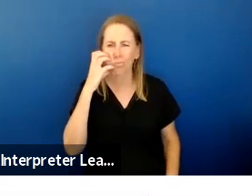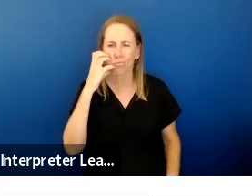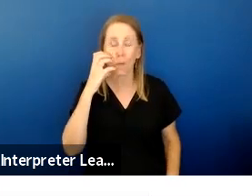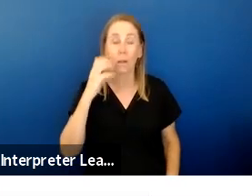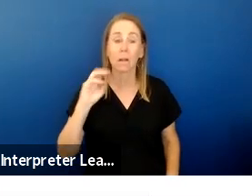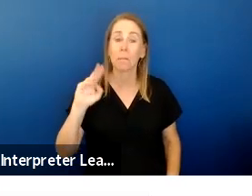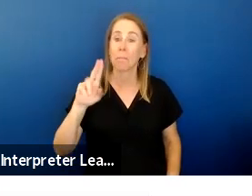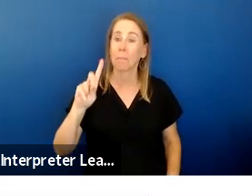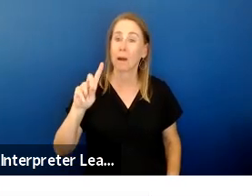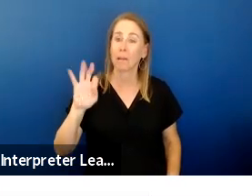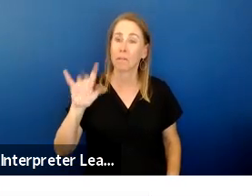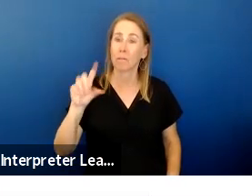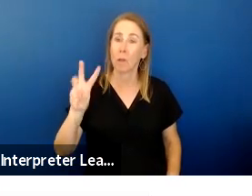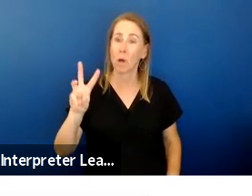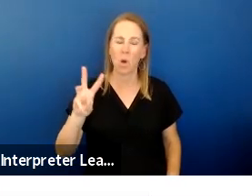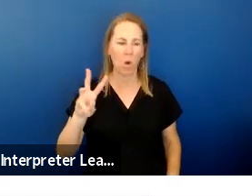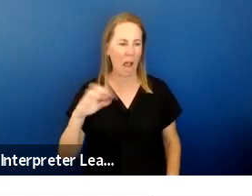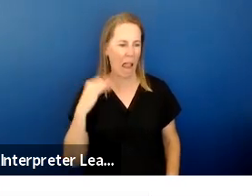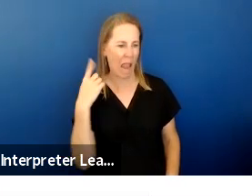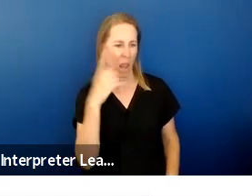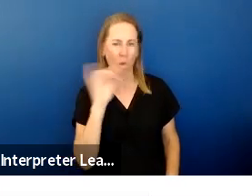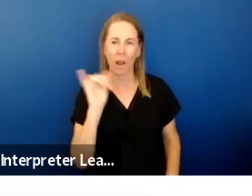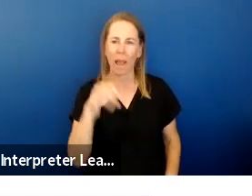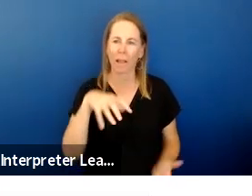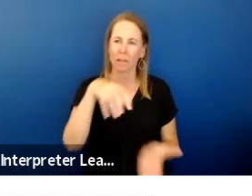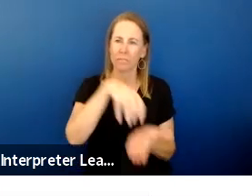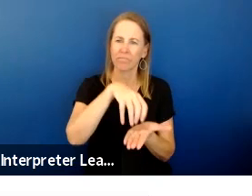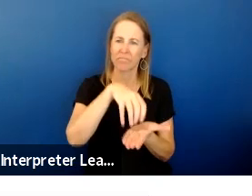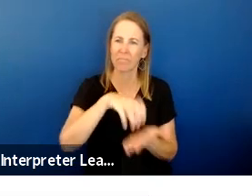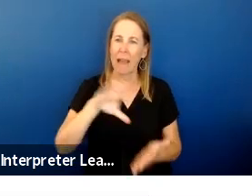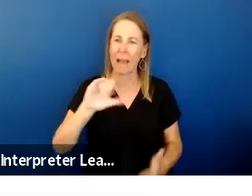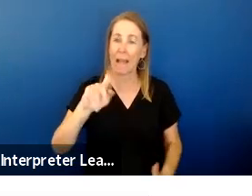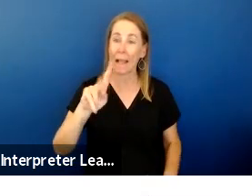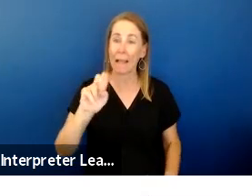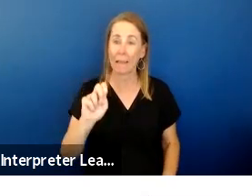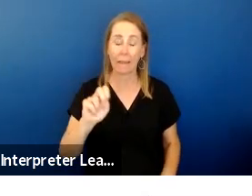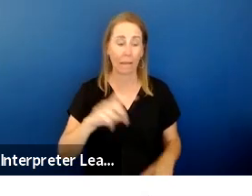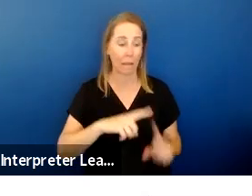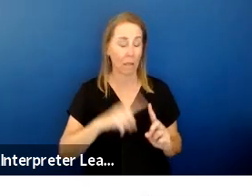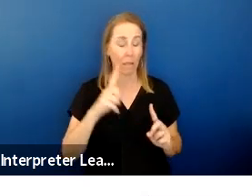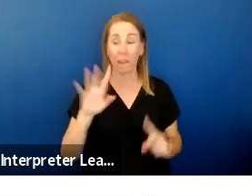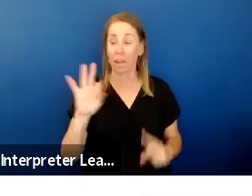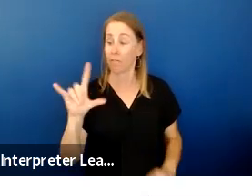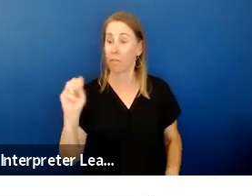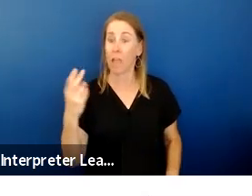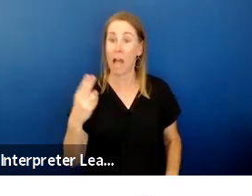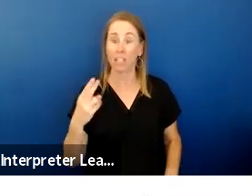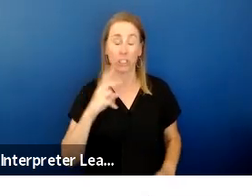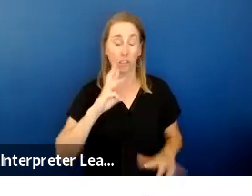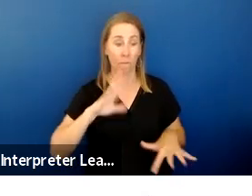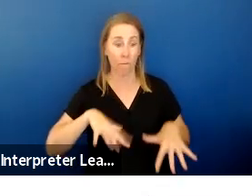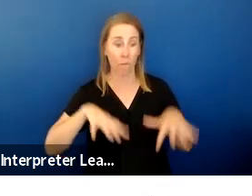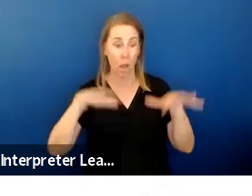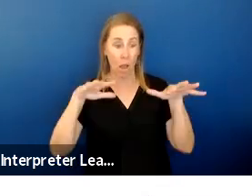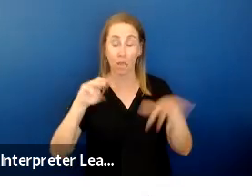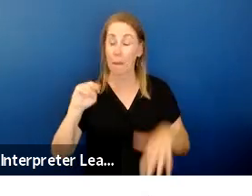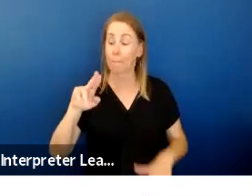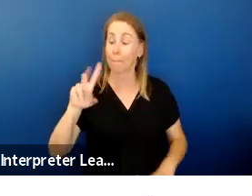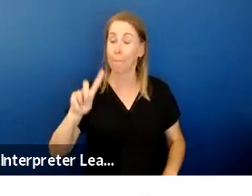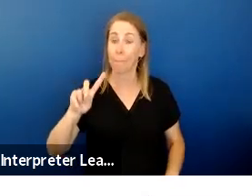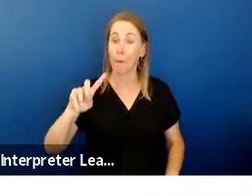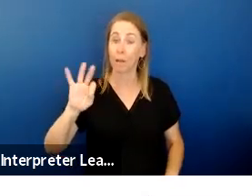having the consistency of cake. But both flash flooding and mud flows are covered by the NFIP